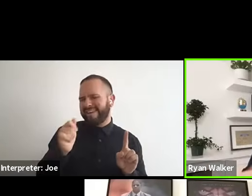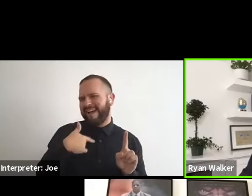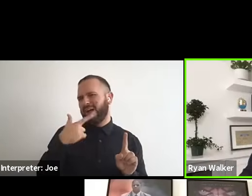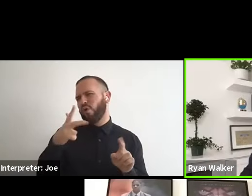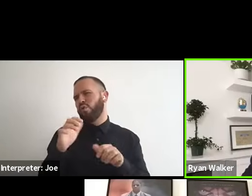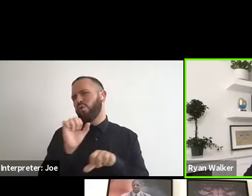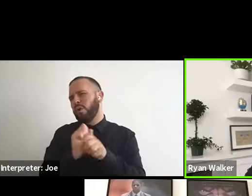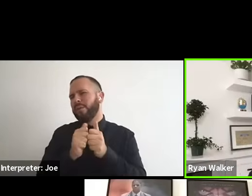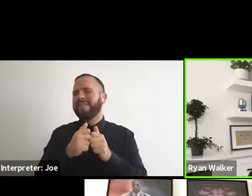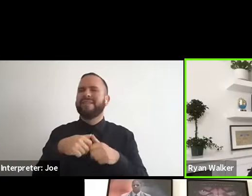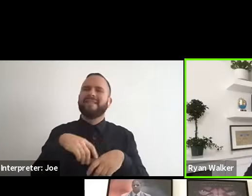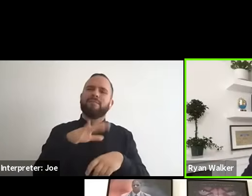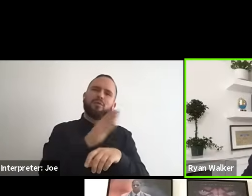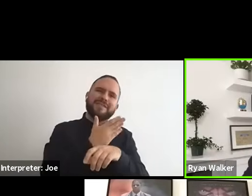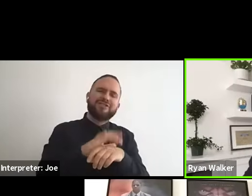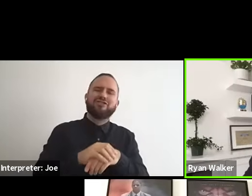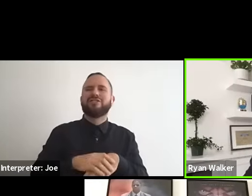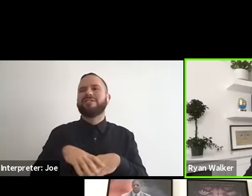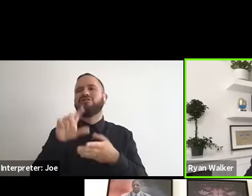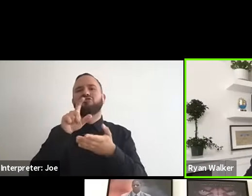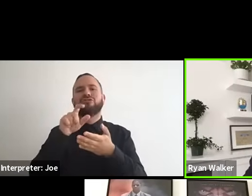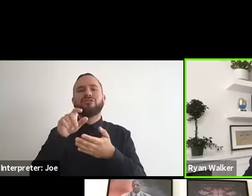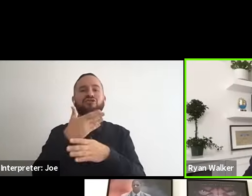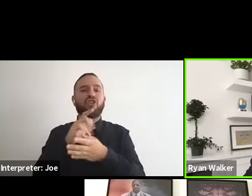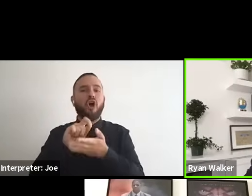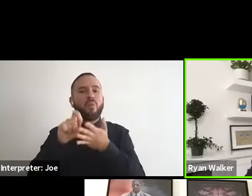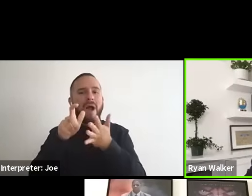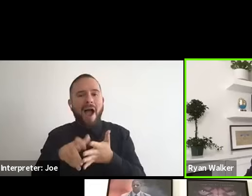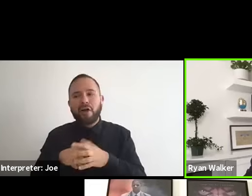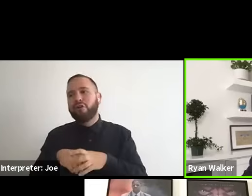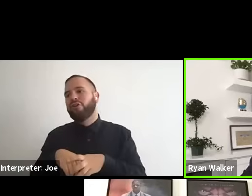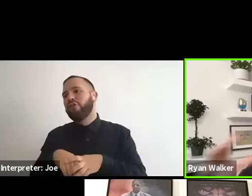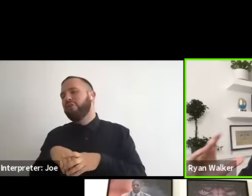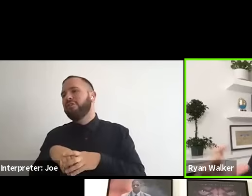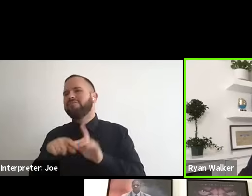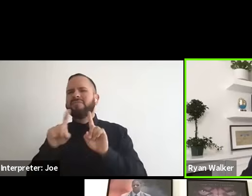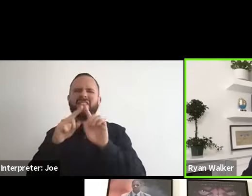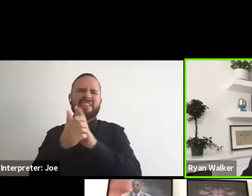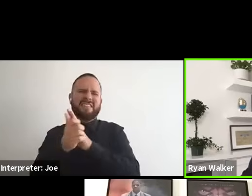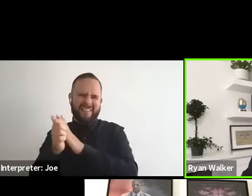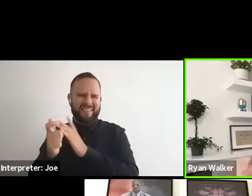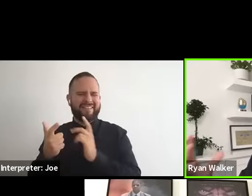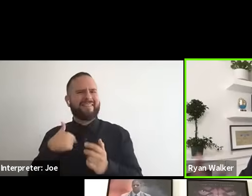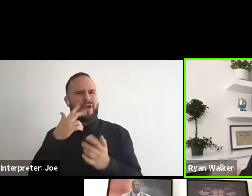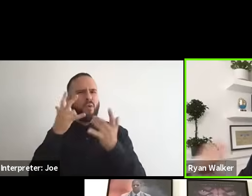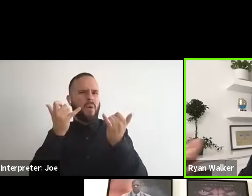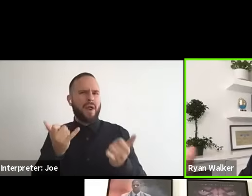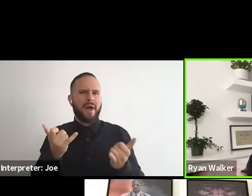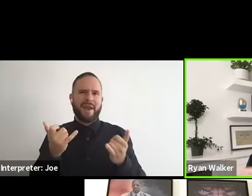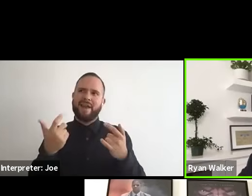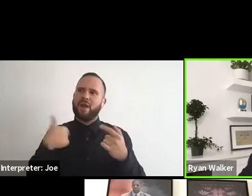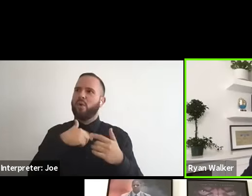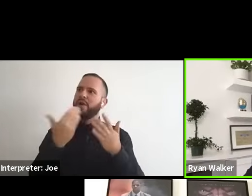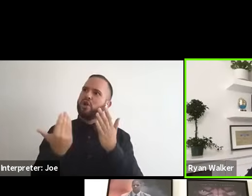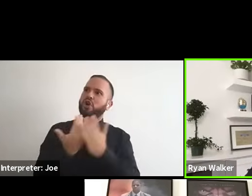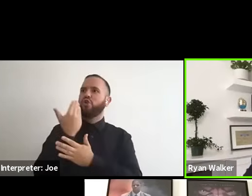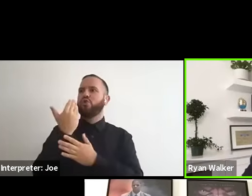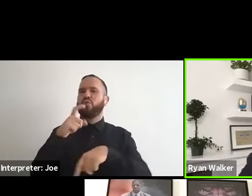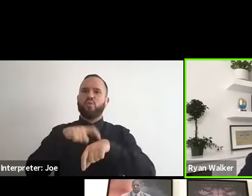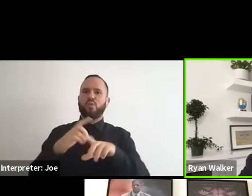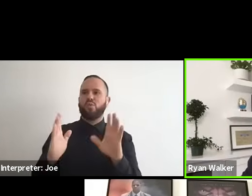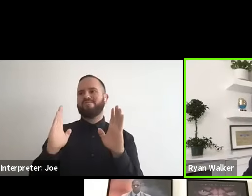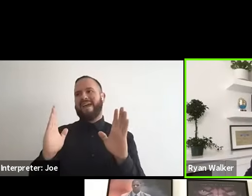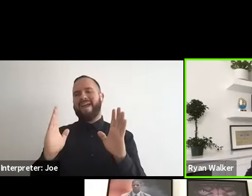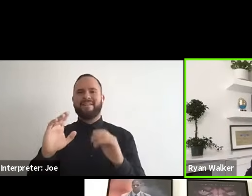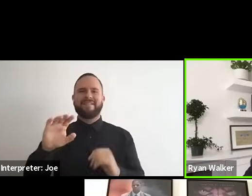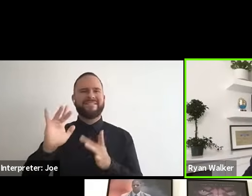artists, performers in general, we're in this new age of digital. And I say new, it's been a little while now, but